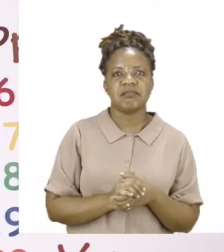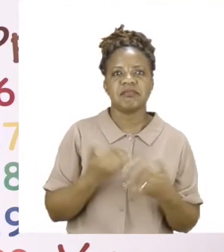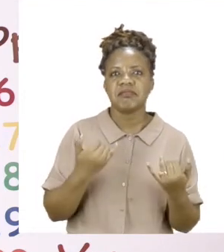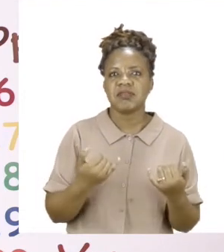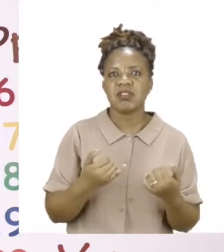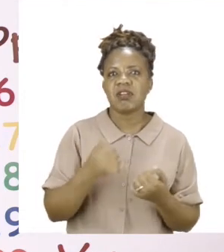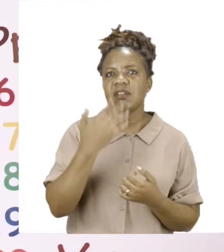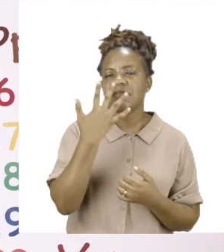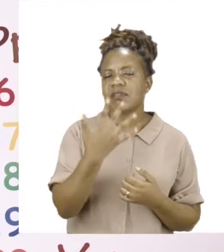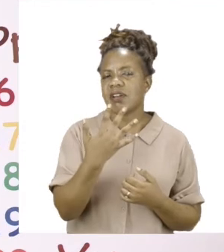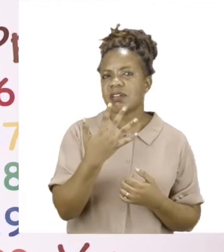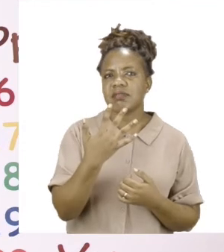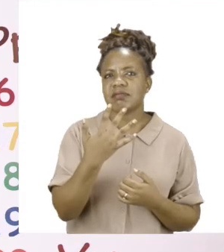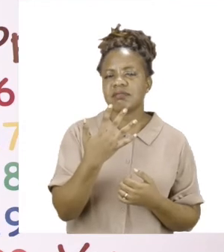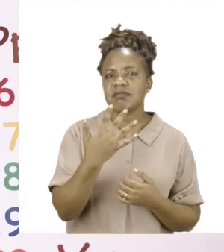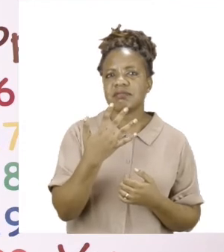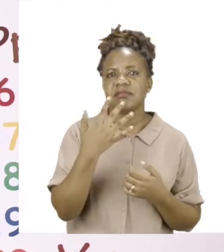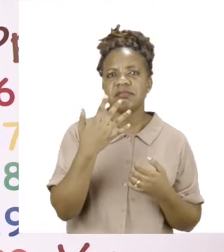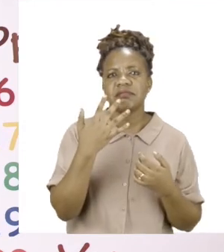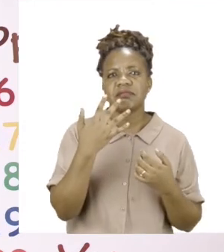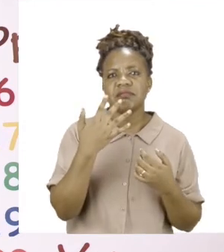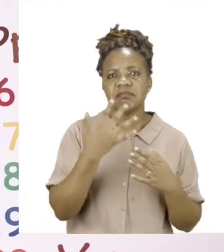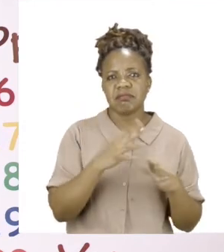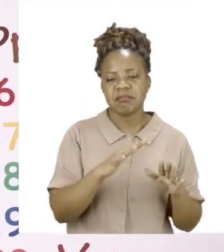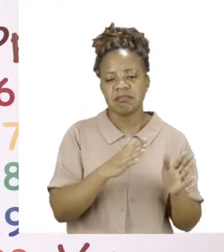move on to see if we can find any of Mr.